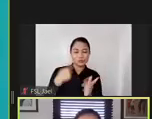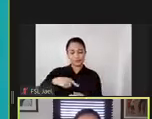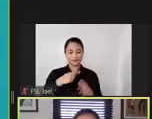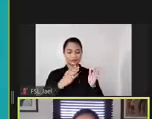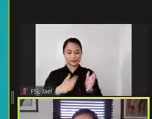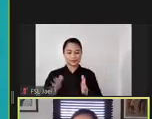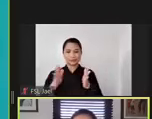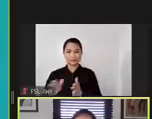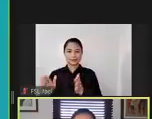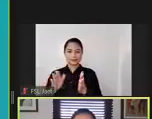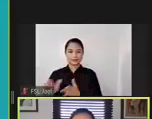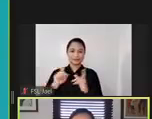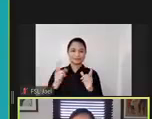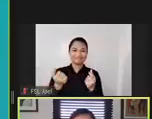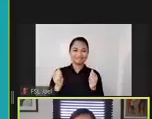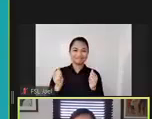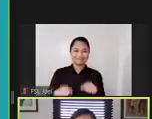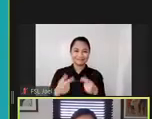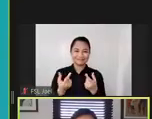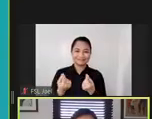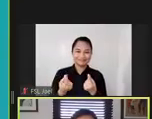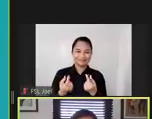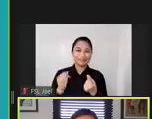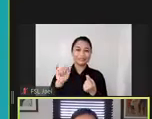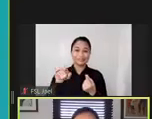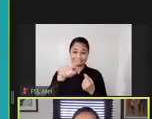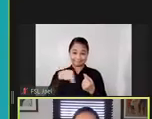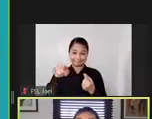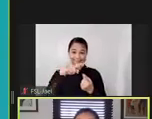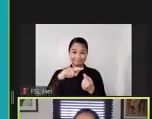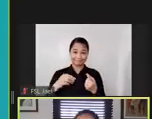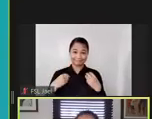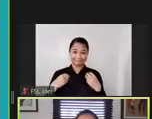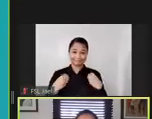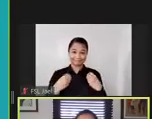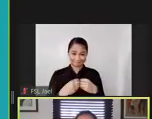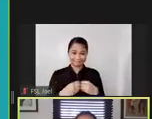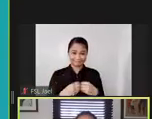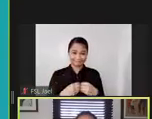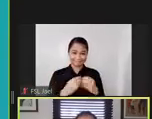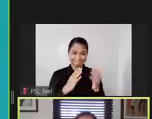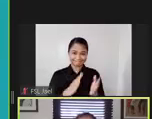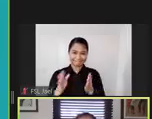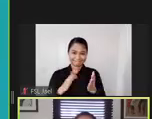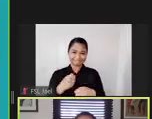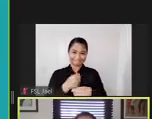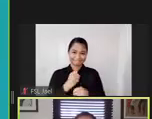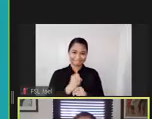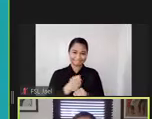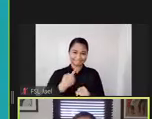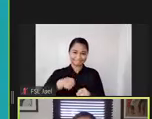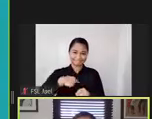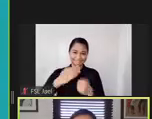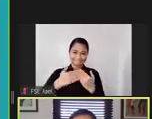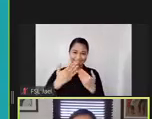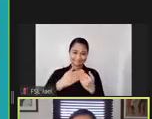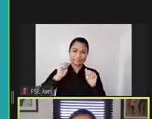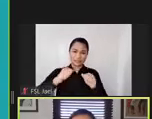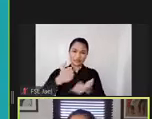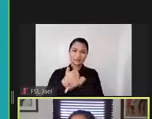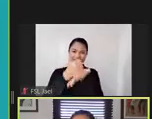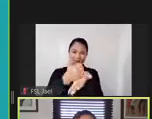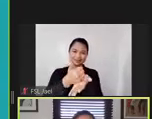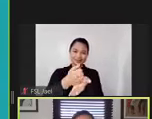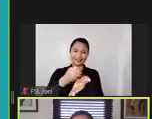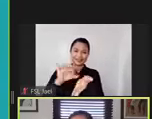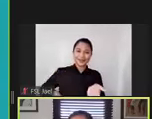easier for us to help and contribute in this way. It's not always about money. It's also about time.